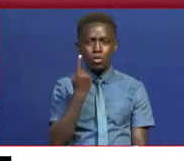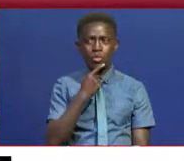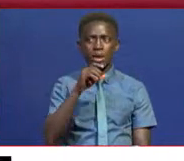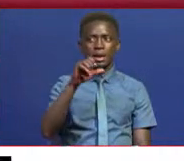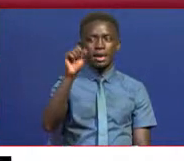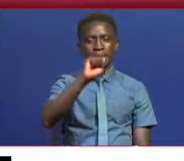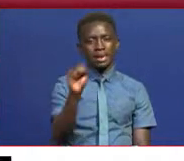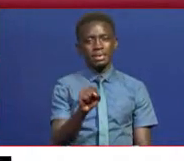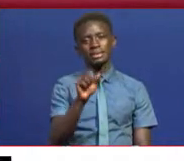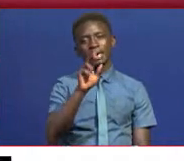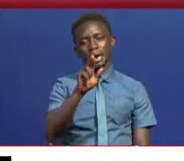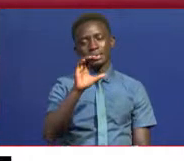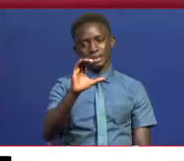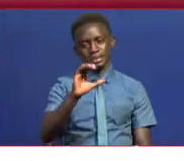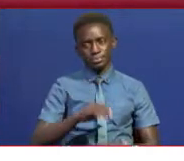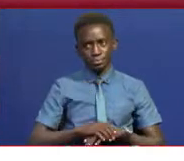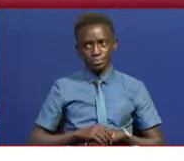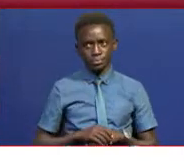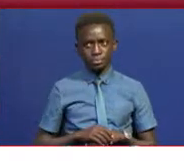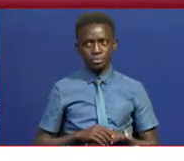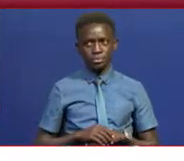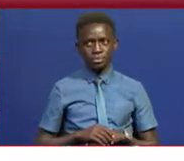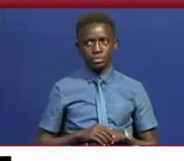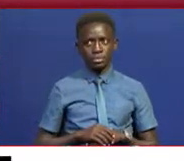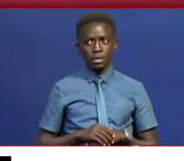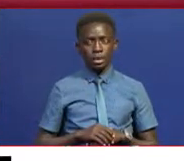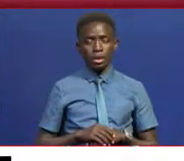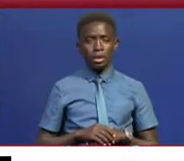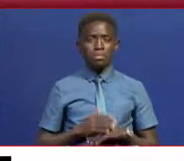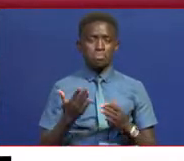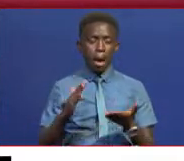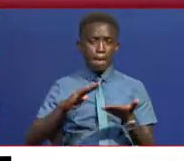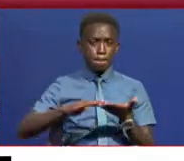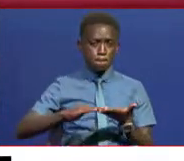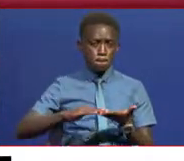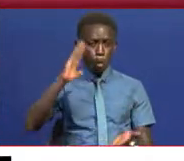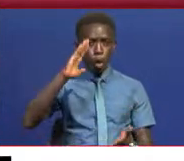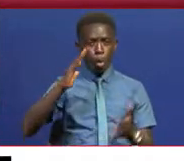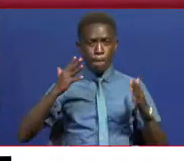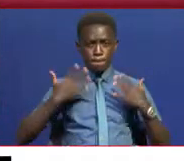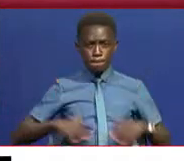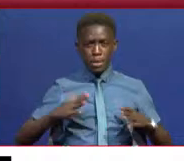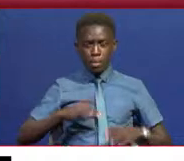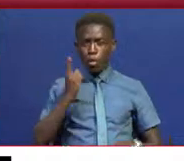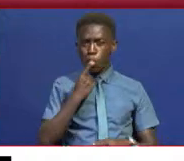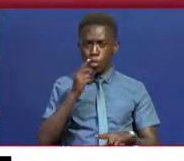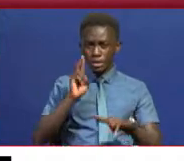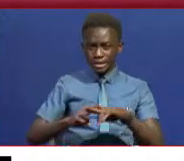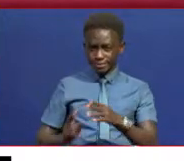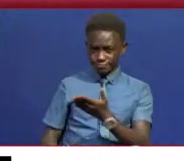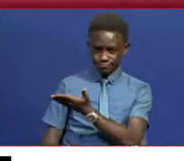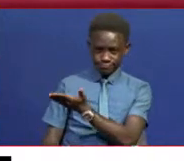Commission. And most of the people seated here do bring those petitions.